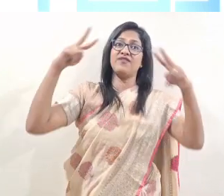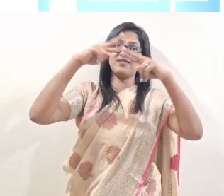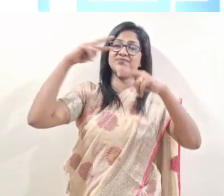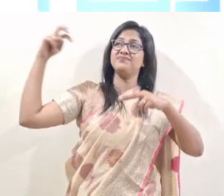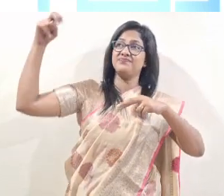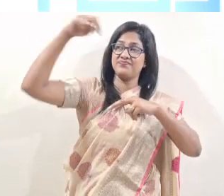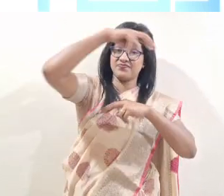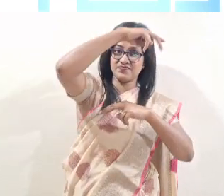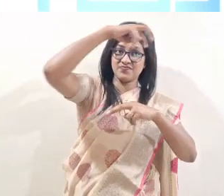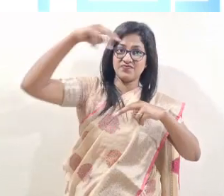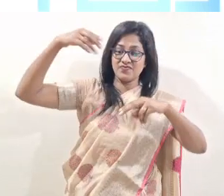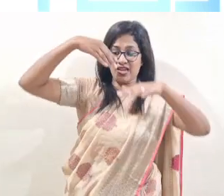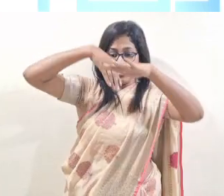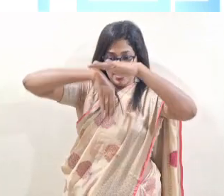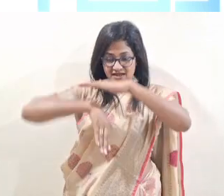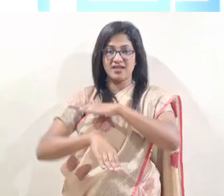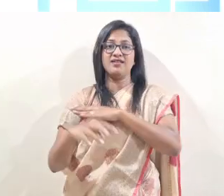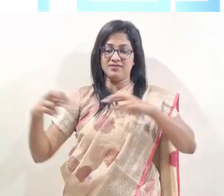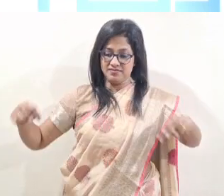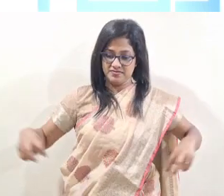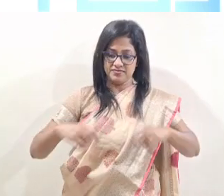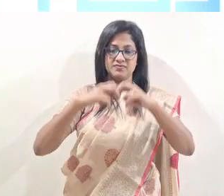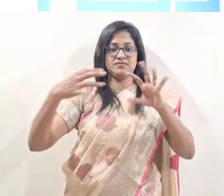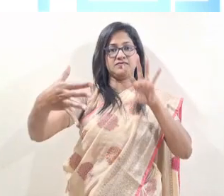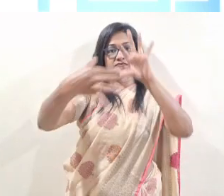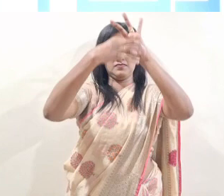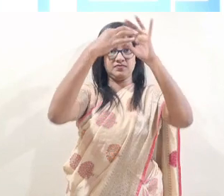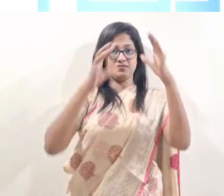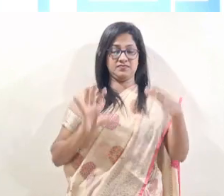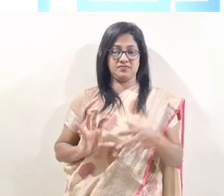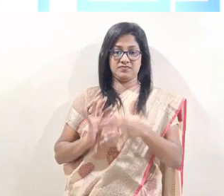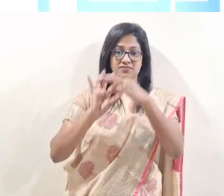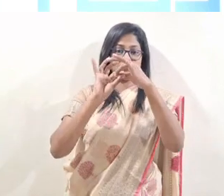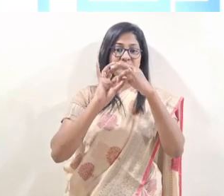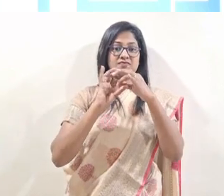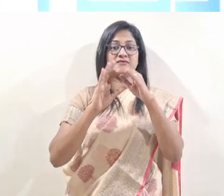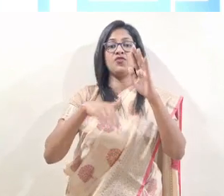Here's an underground box, which is also being integrated